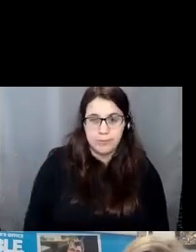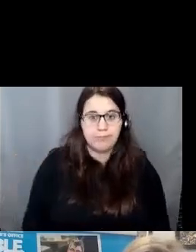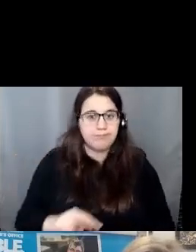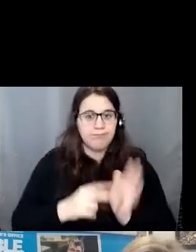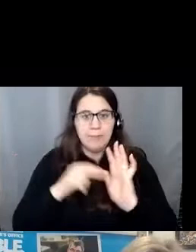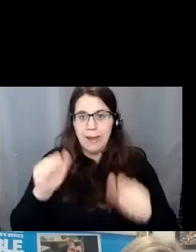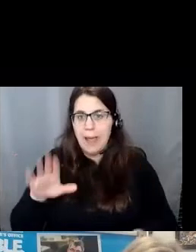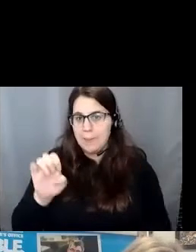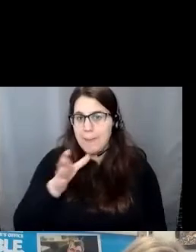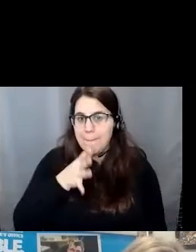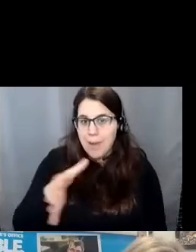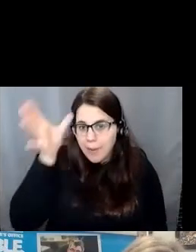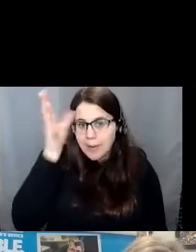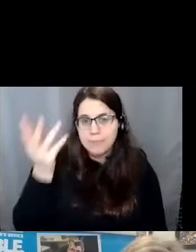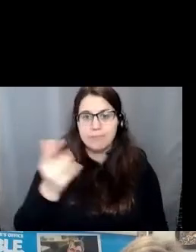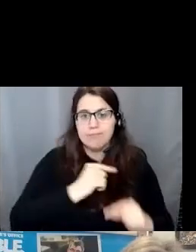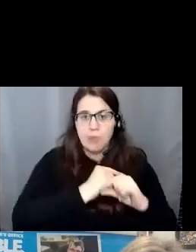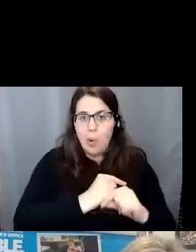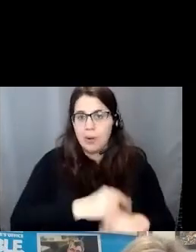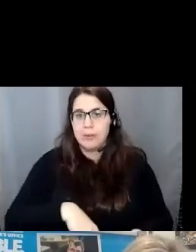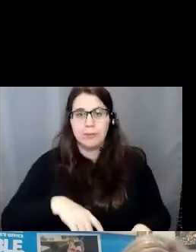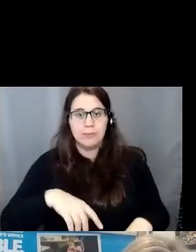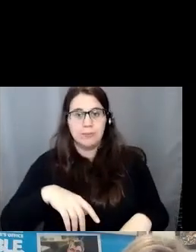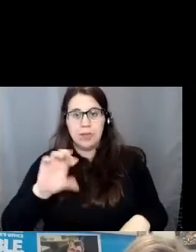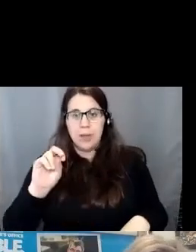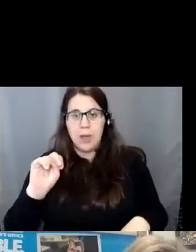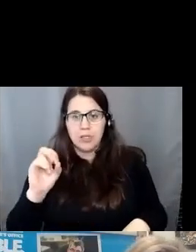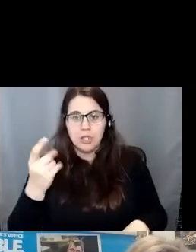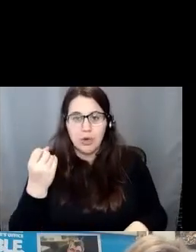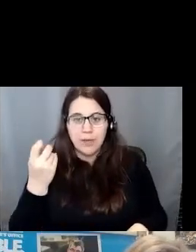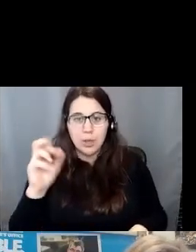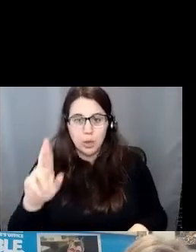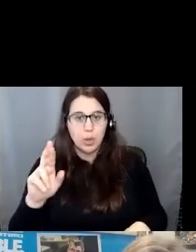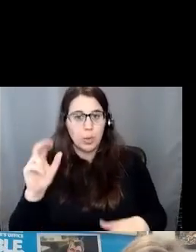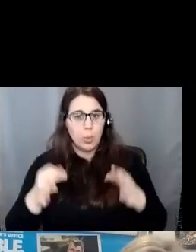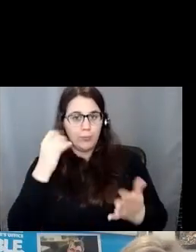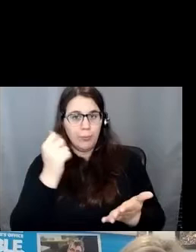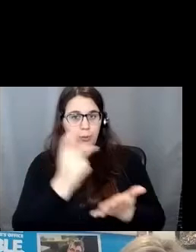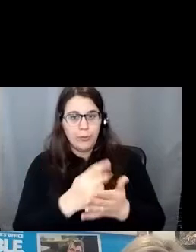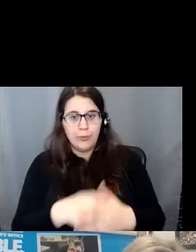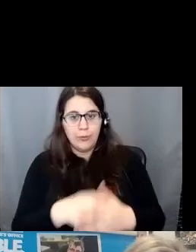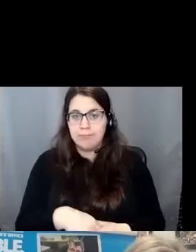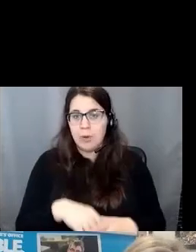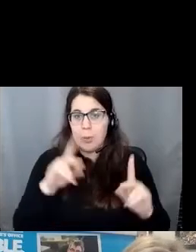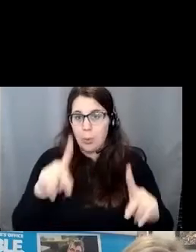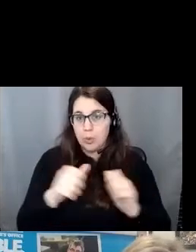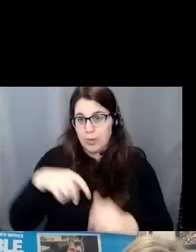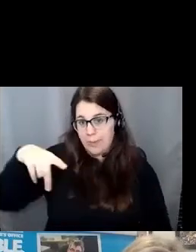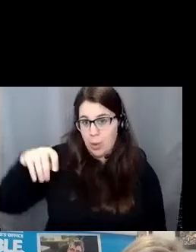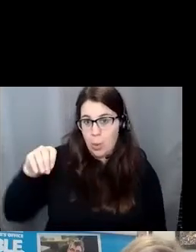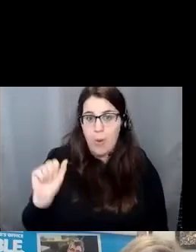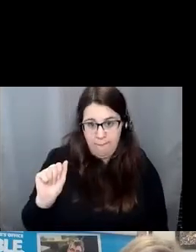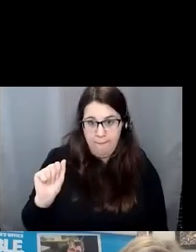a guardian or conservator that's been approved by the courts, an agent acting under a power of attorney. So this can be anyone